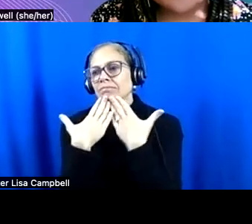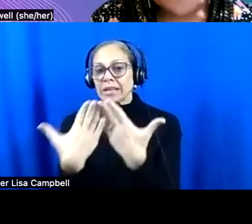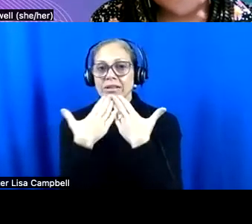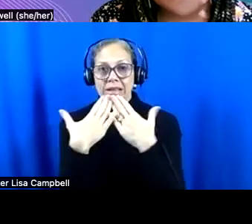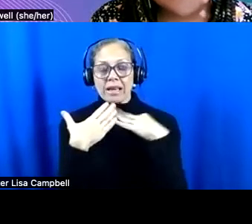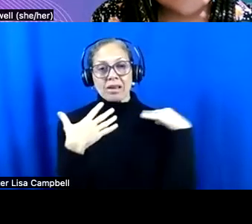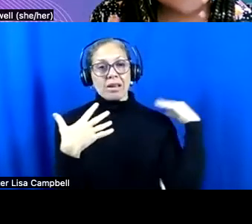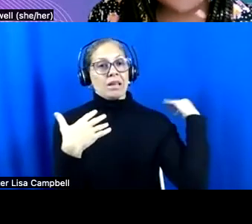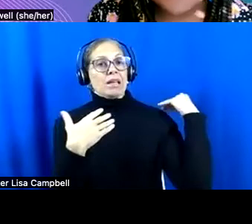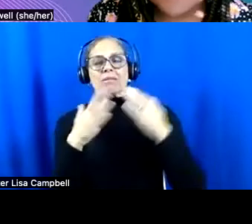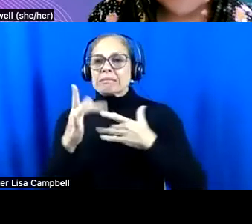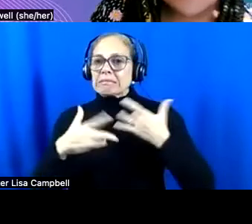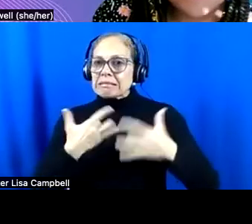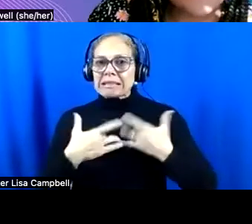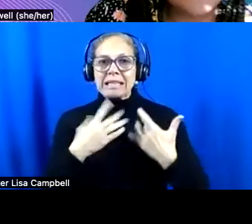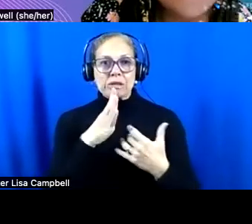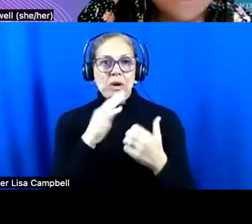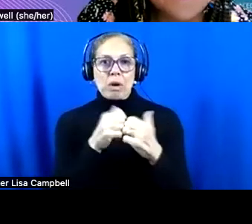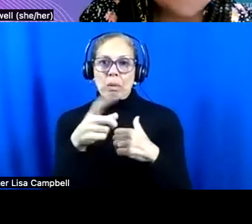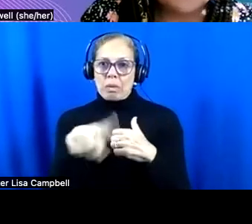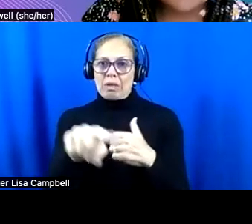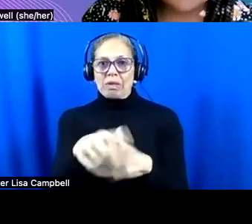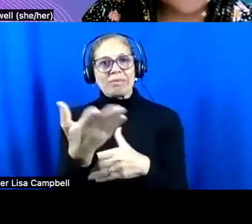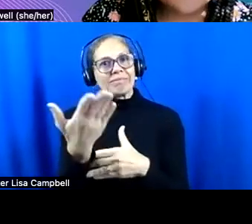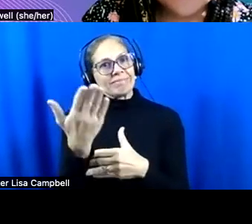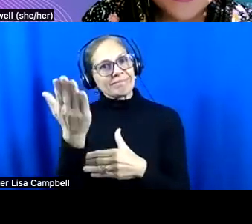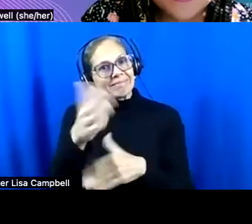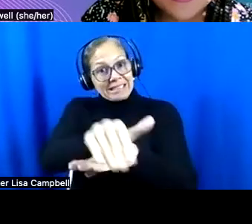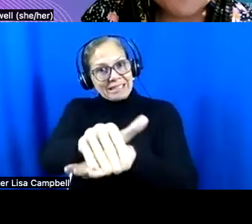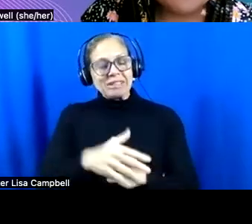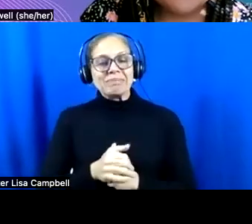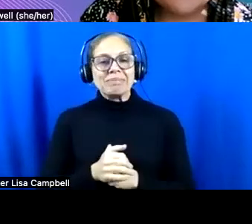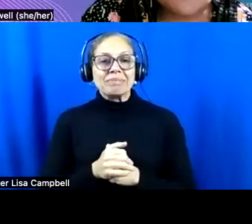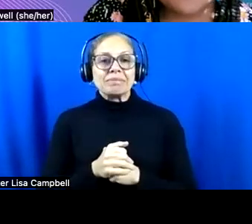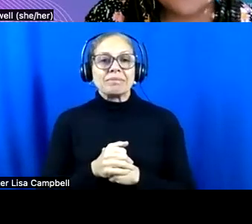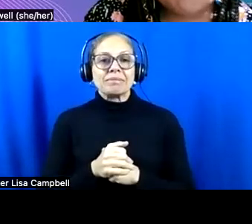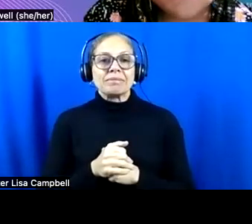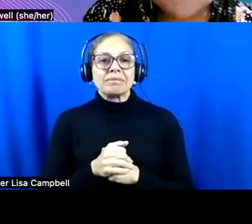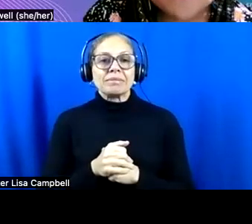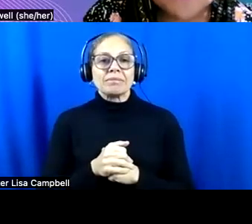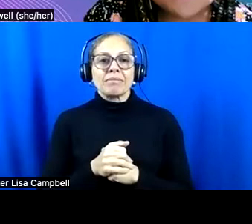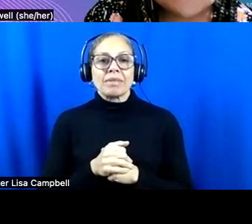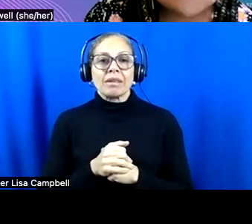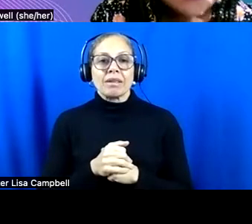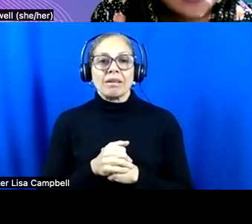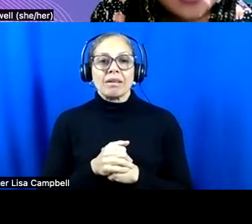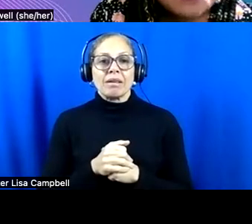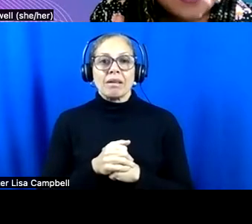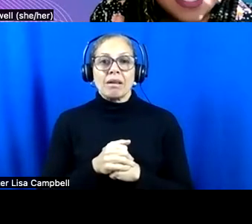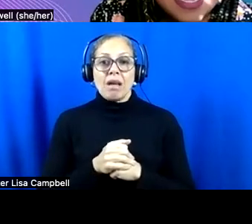forward to talking this evening. So We have a lot of